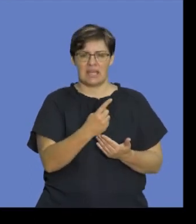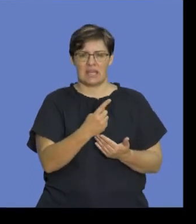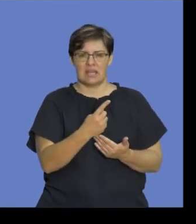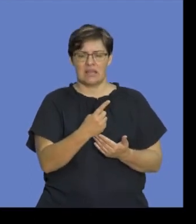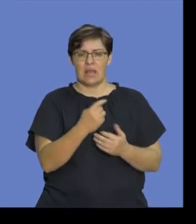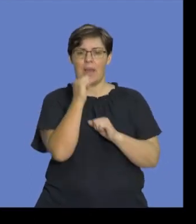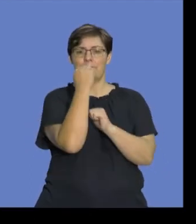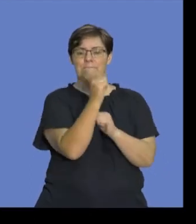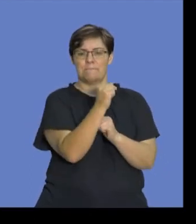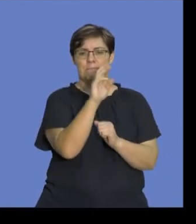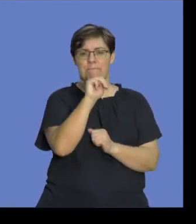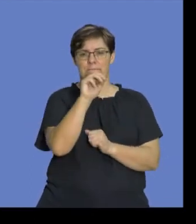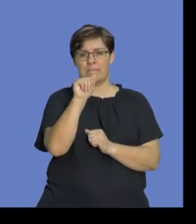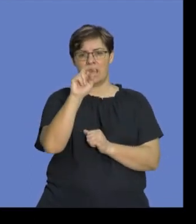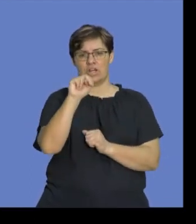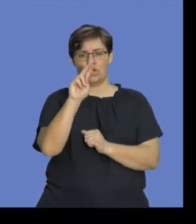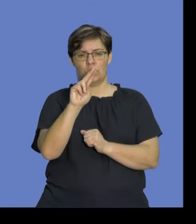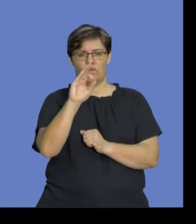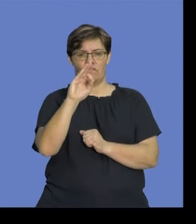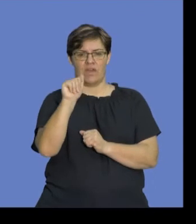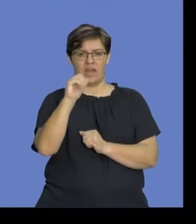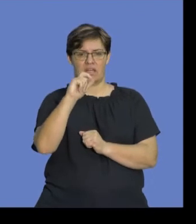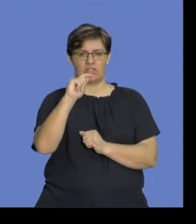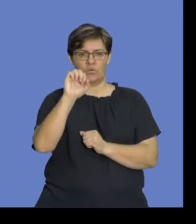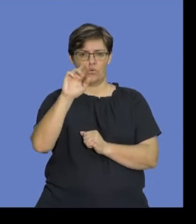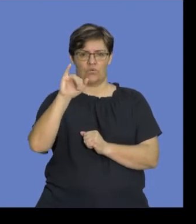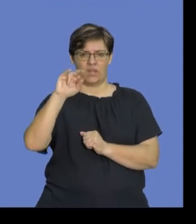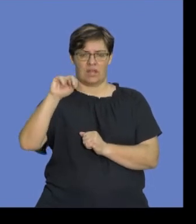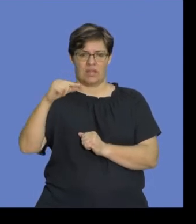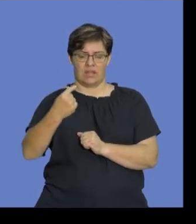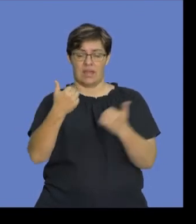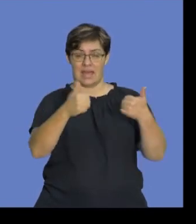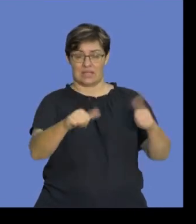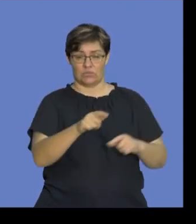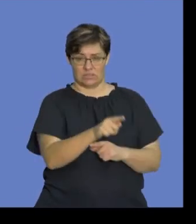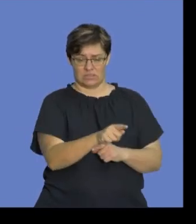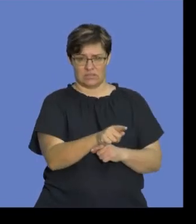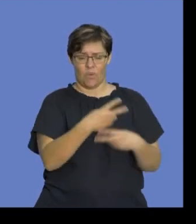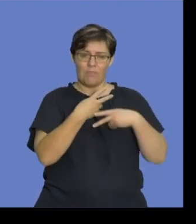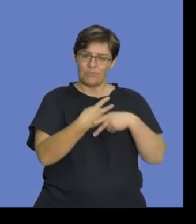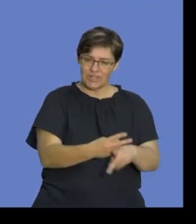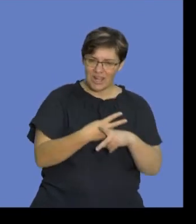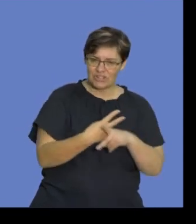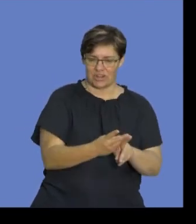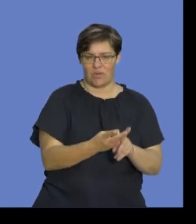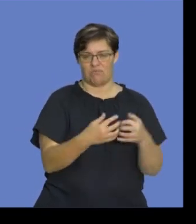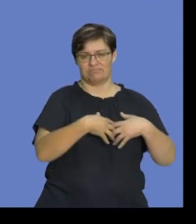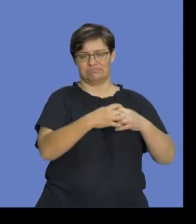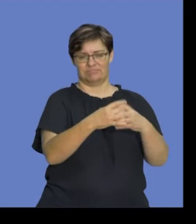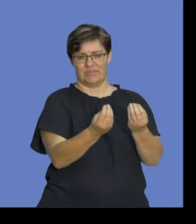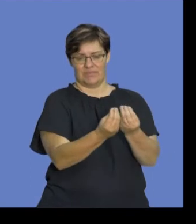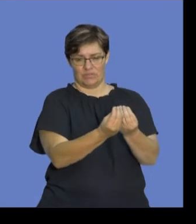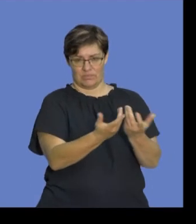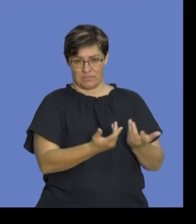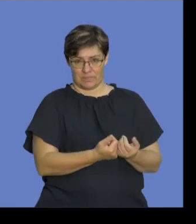called the manufacturing account. It deals specifically with the production of an